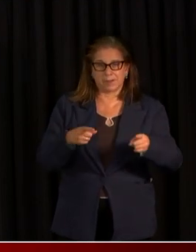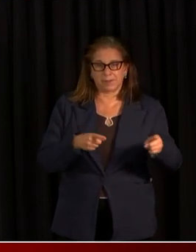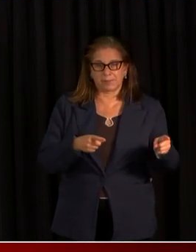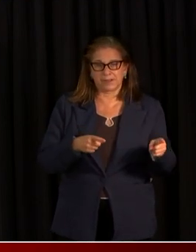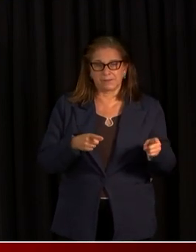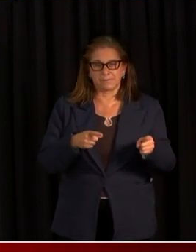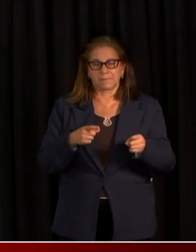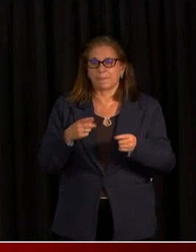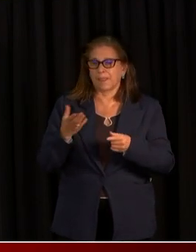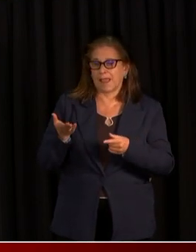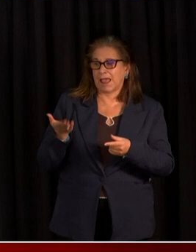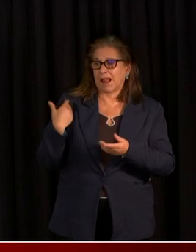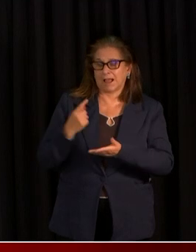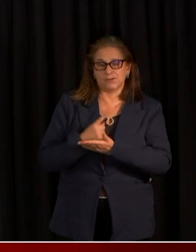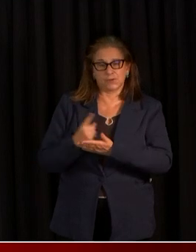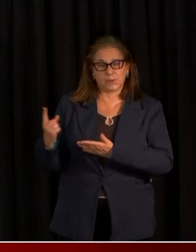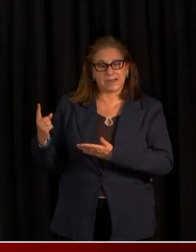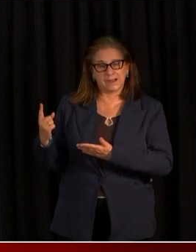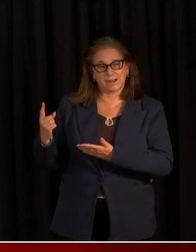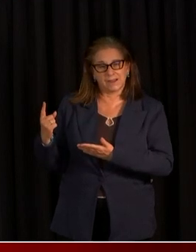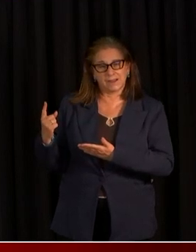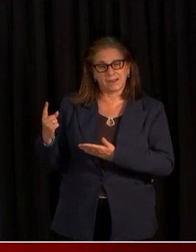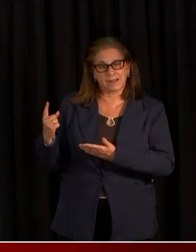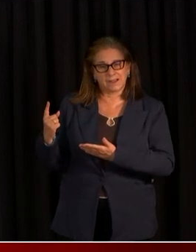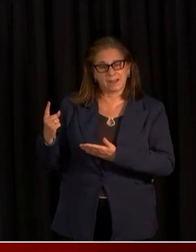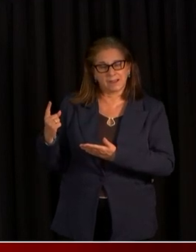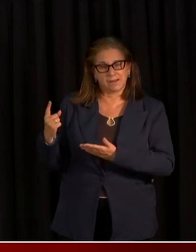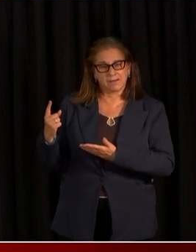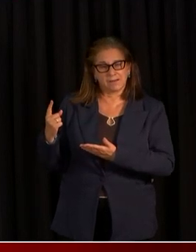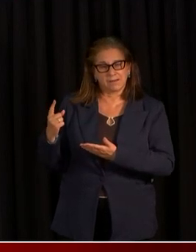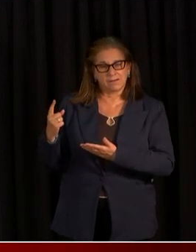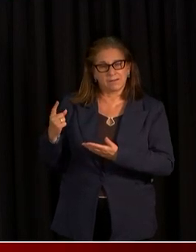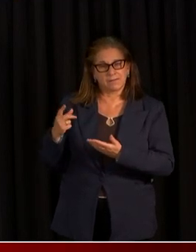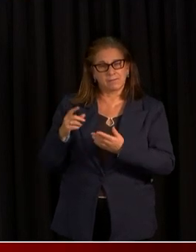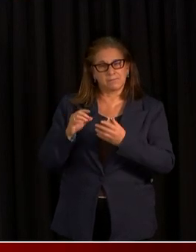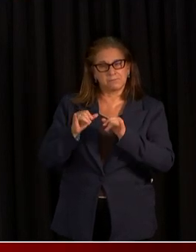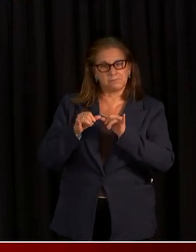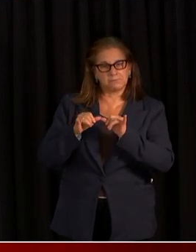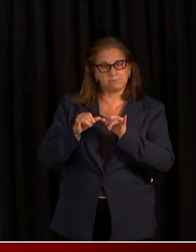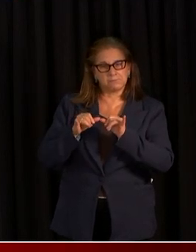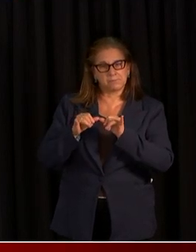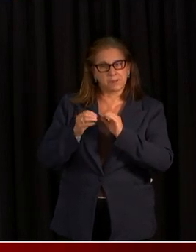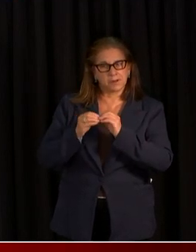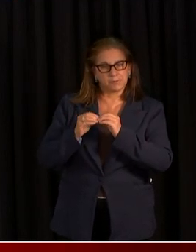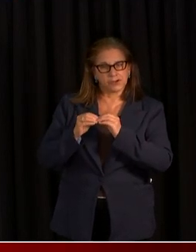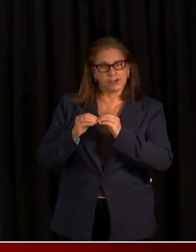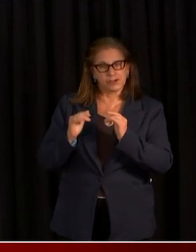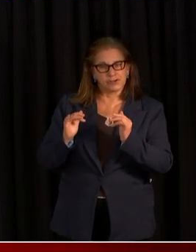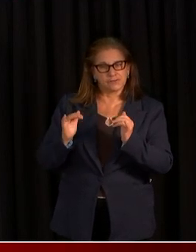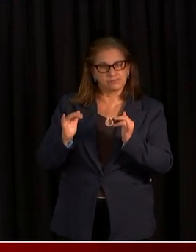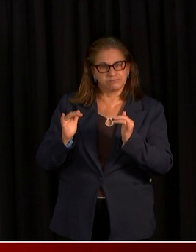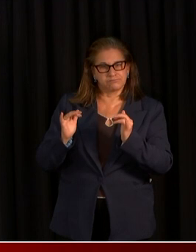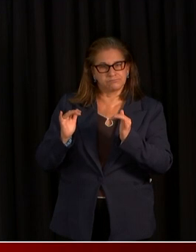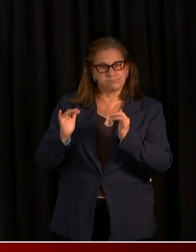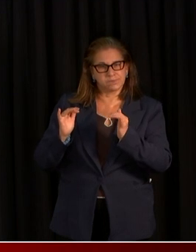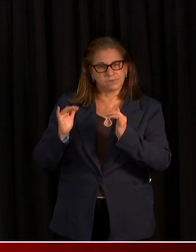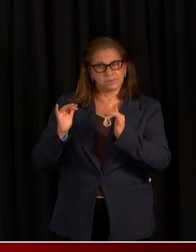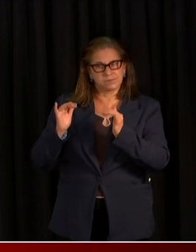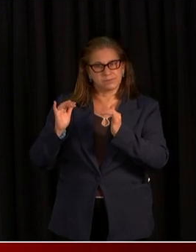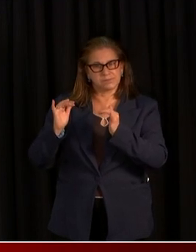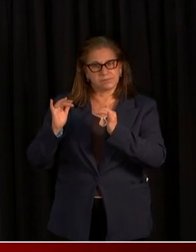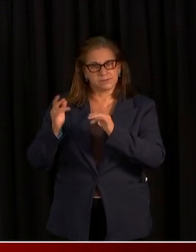last week. We are seeing upward ticks in cases, and